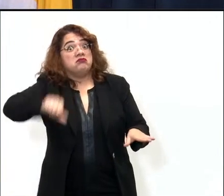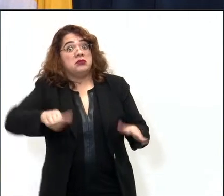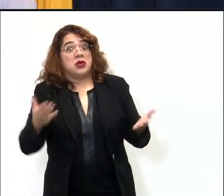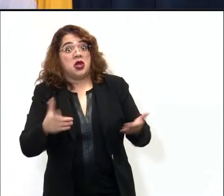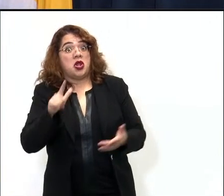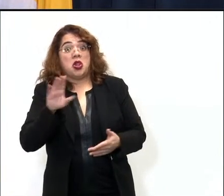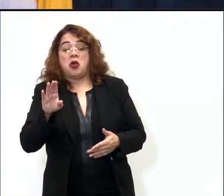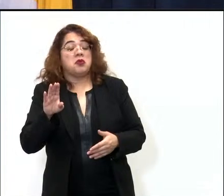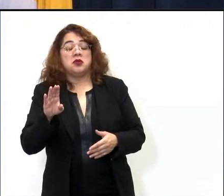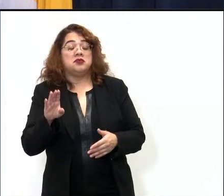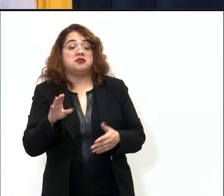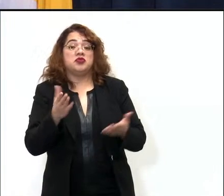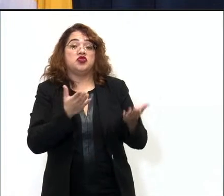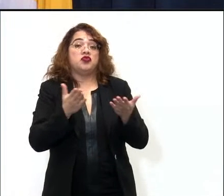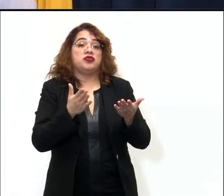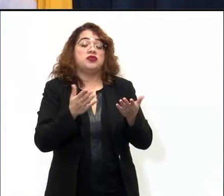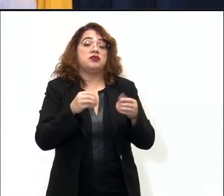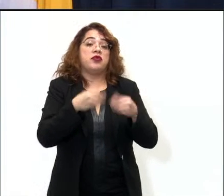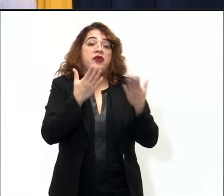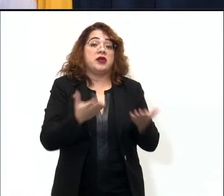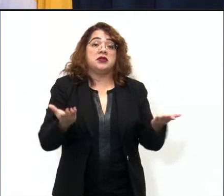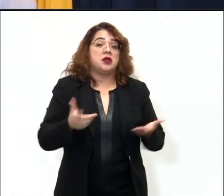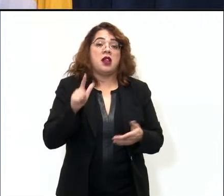service providers.